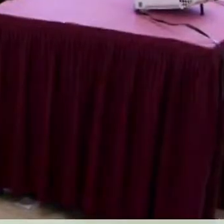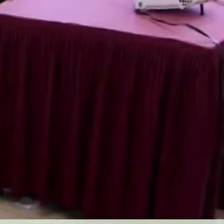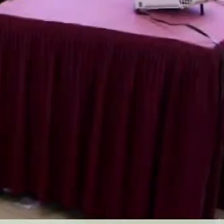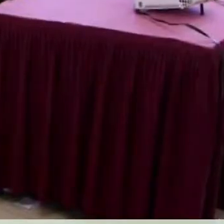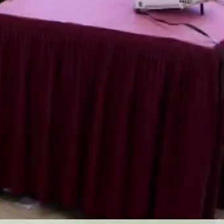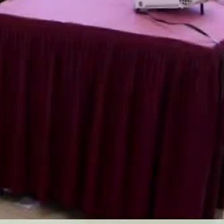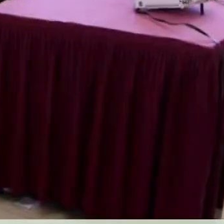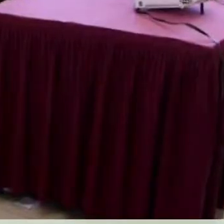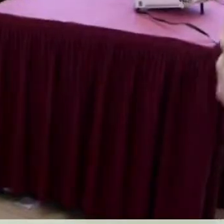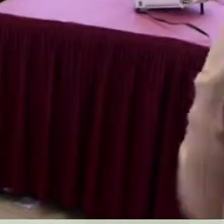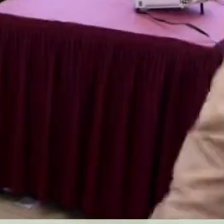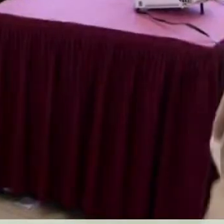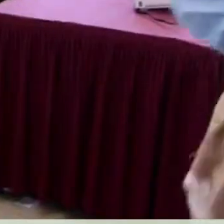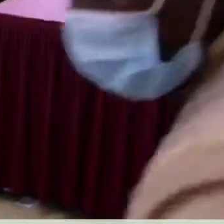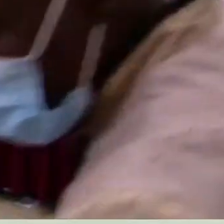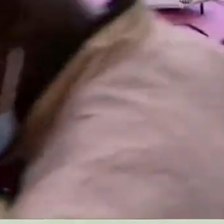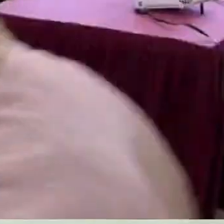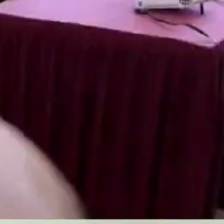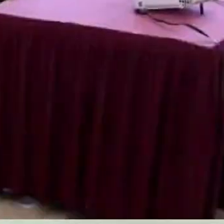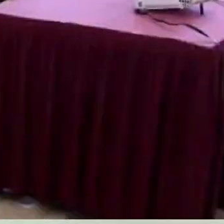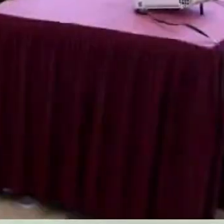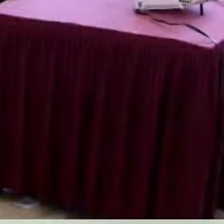said.